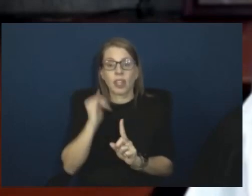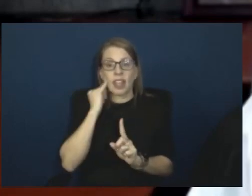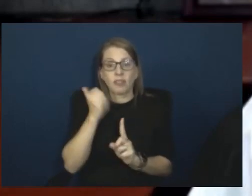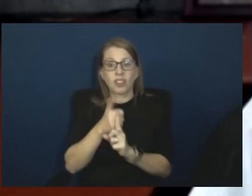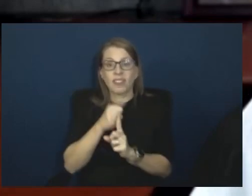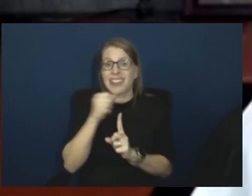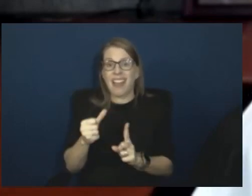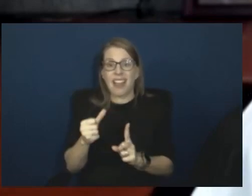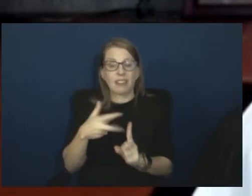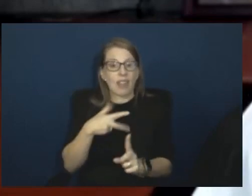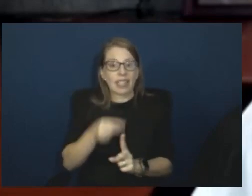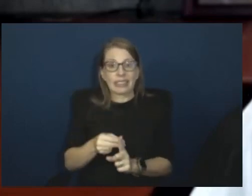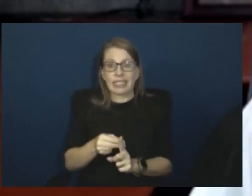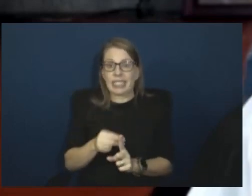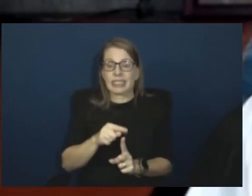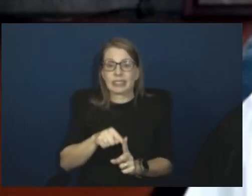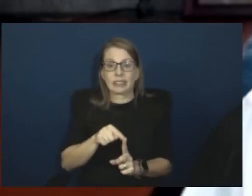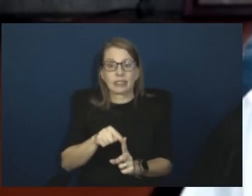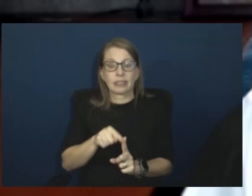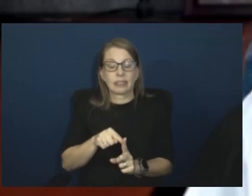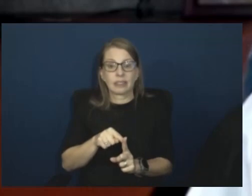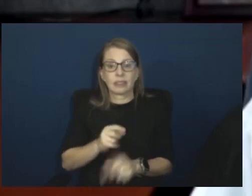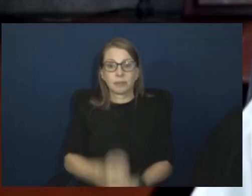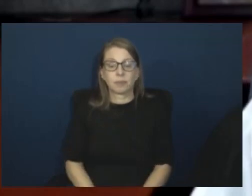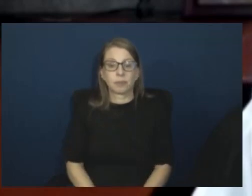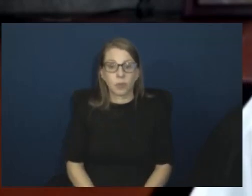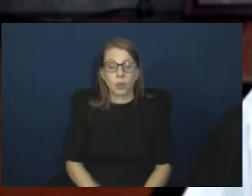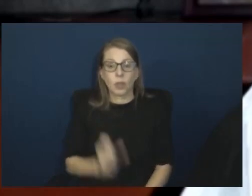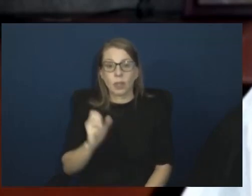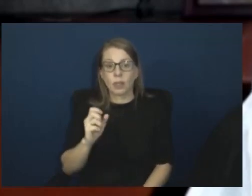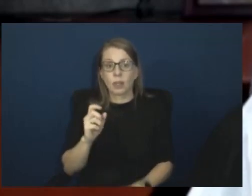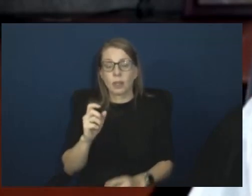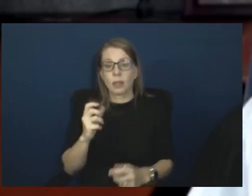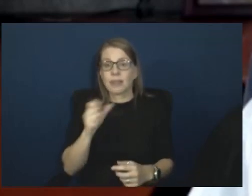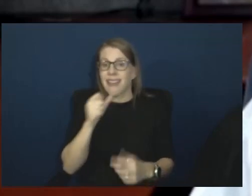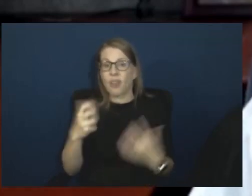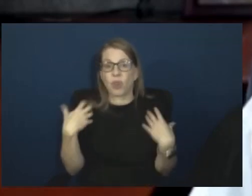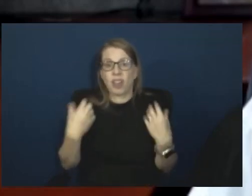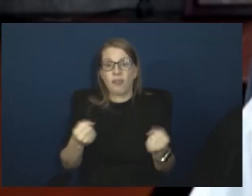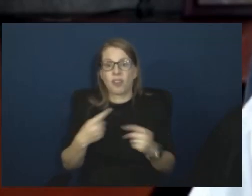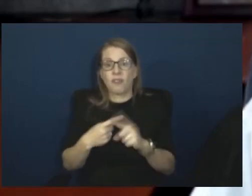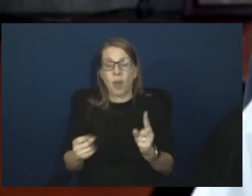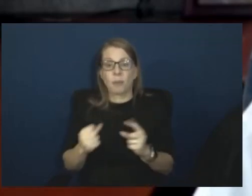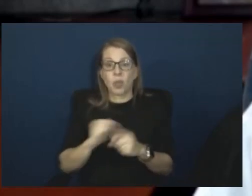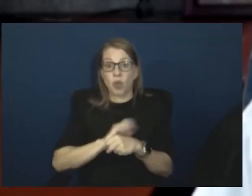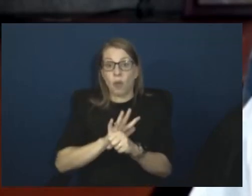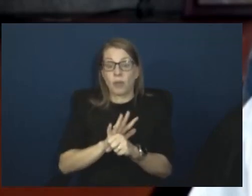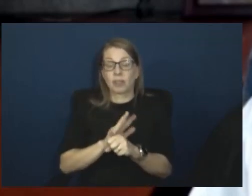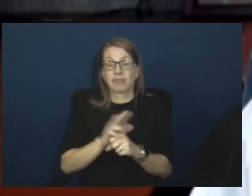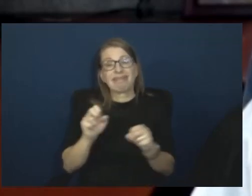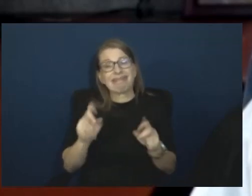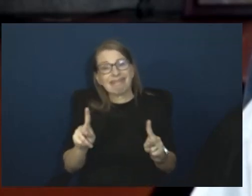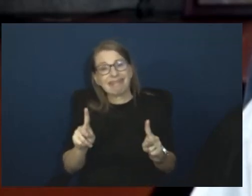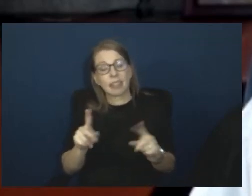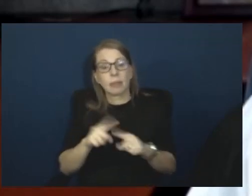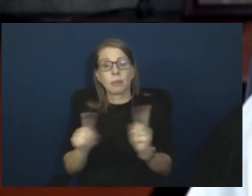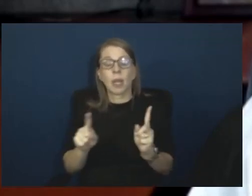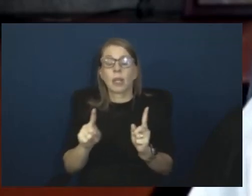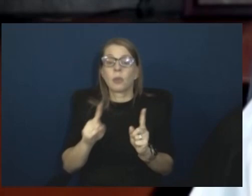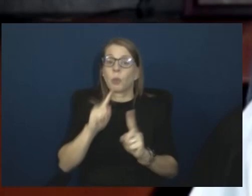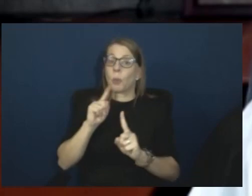vaccinated or not, you are not recovered from COVID. So there is a chance, but so far this has not been